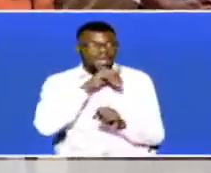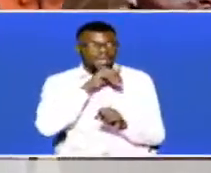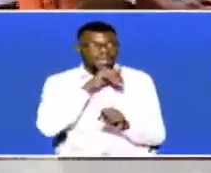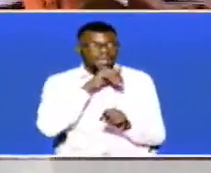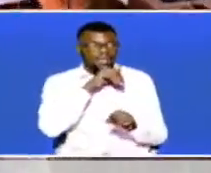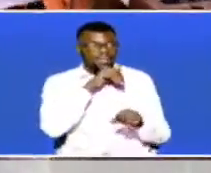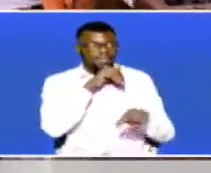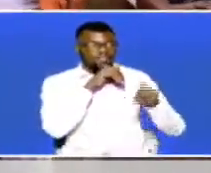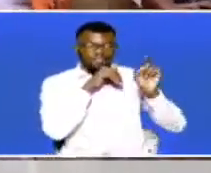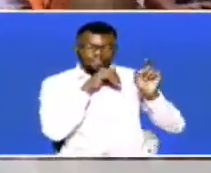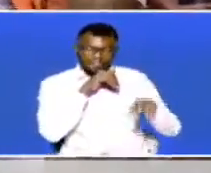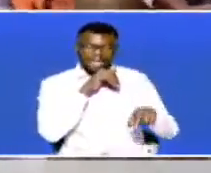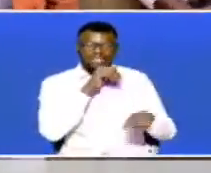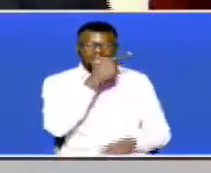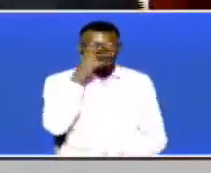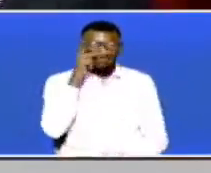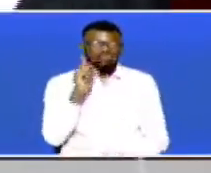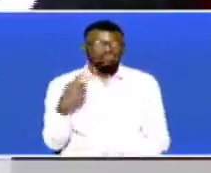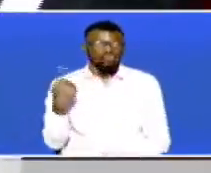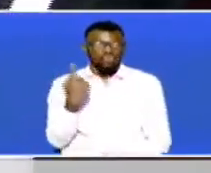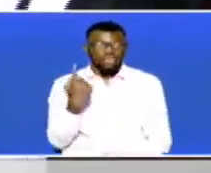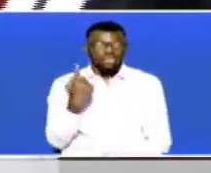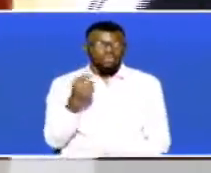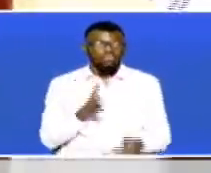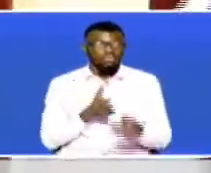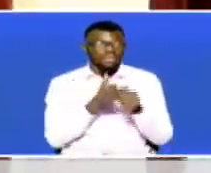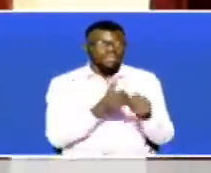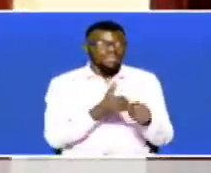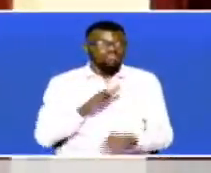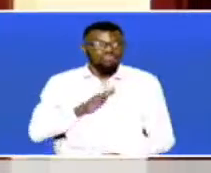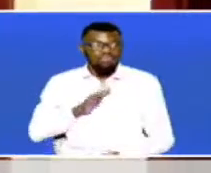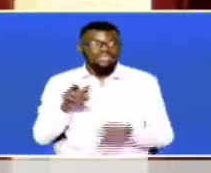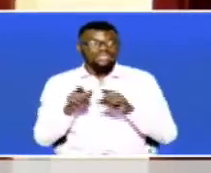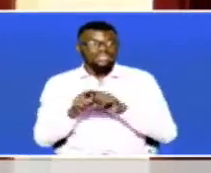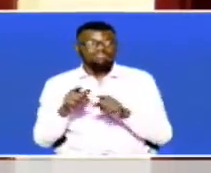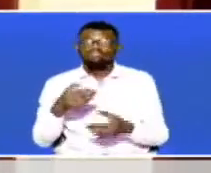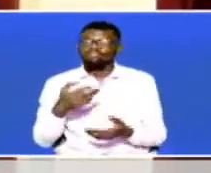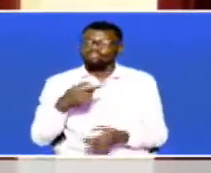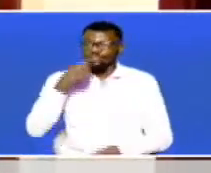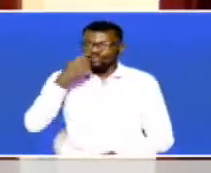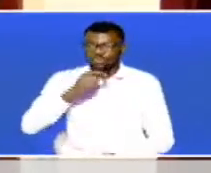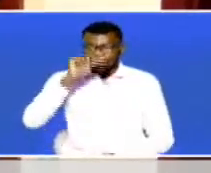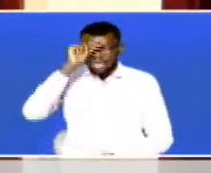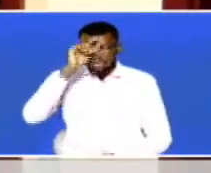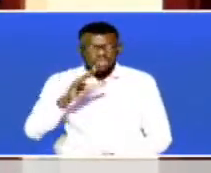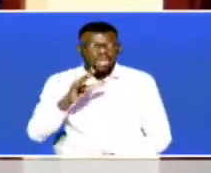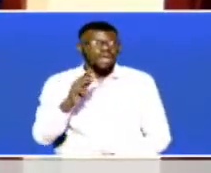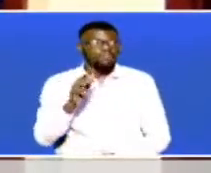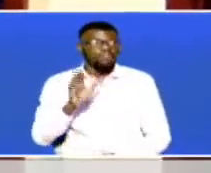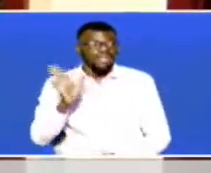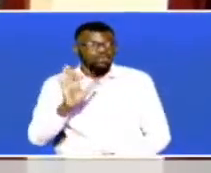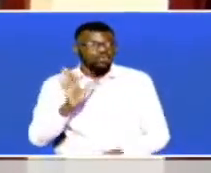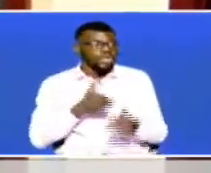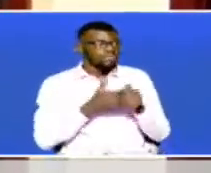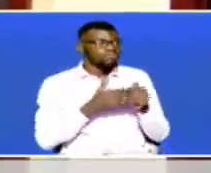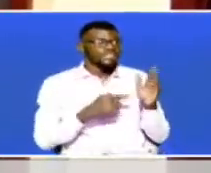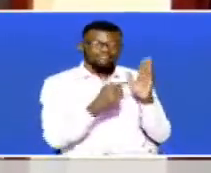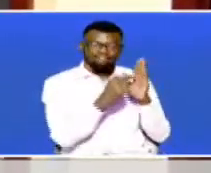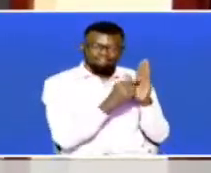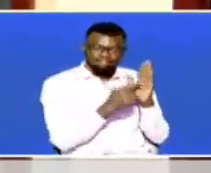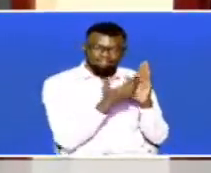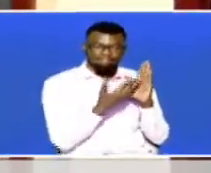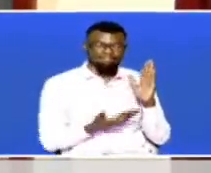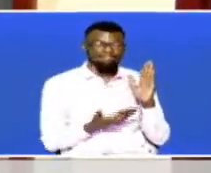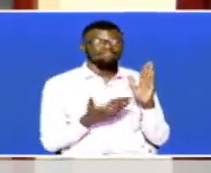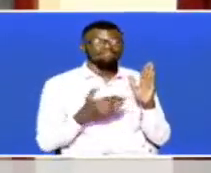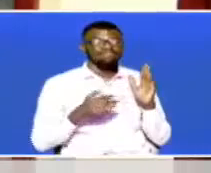be reserved for the Wiper party leader, women leaders led by Kitui Governor Charity Ngilu have come up with their own list of demands on the